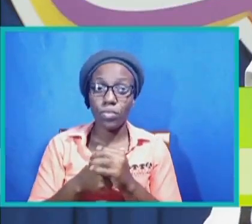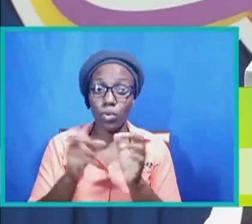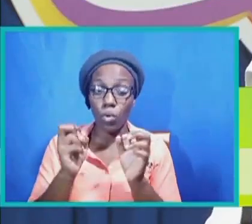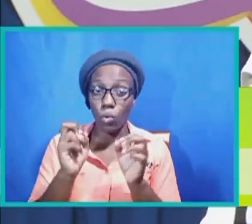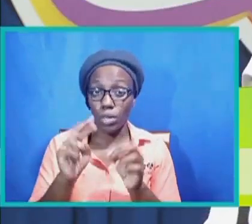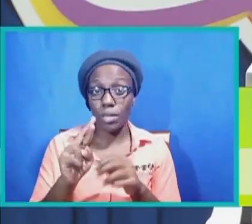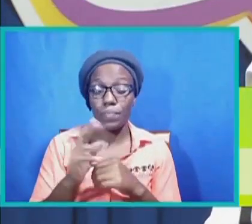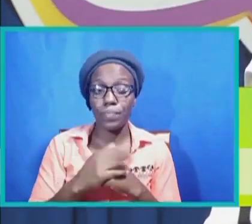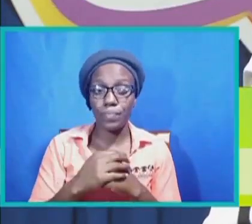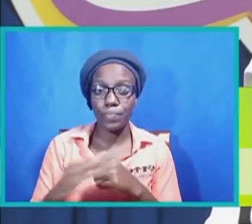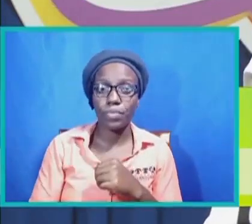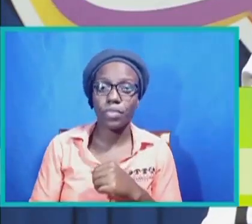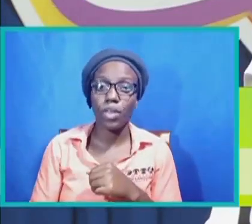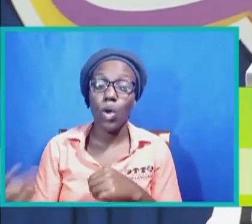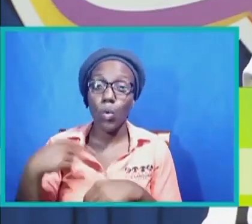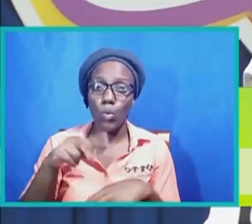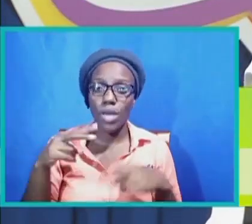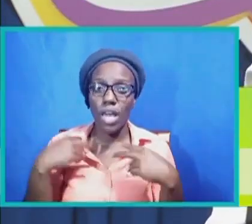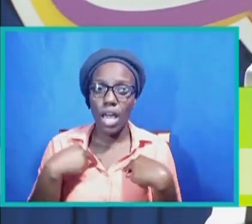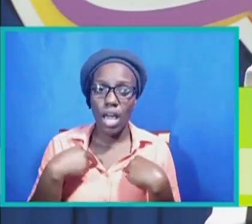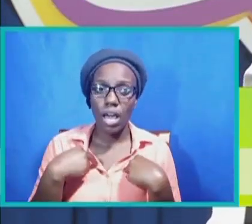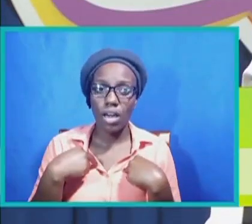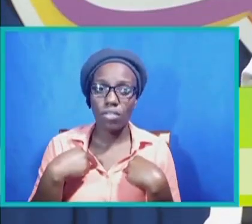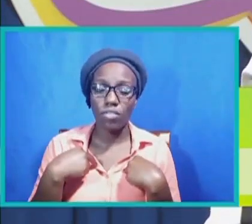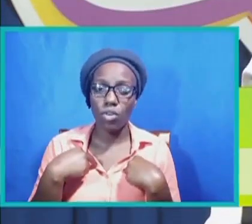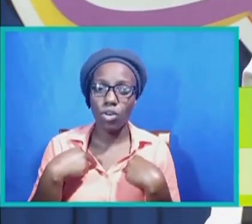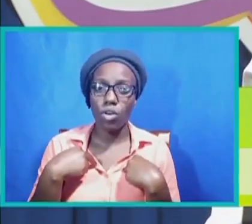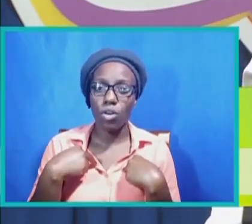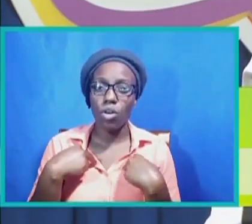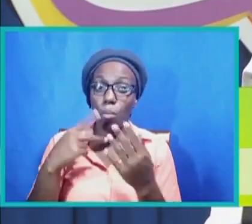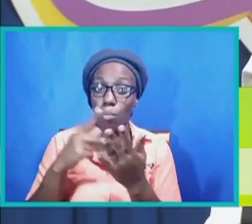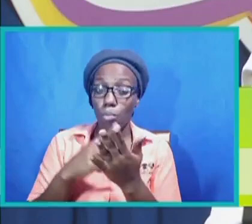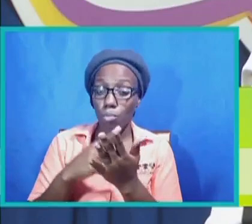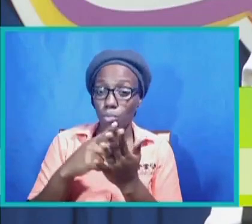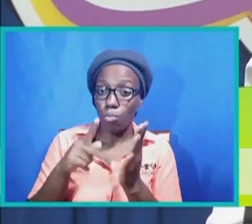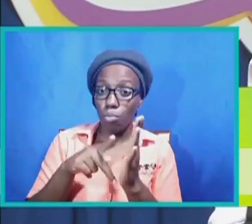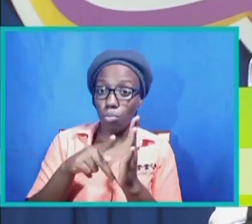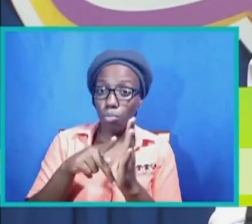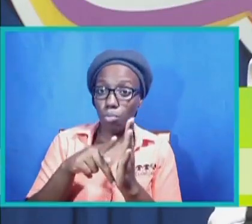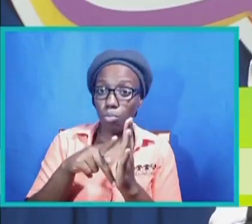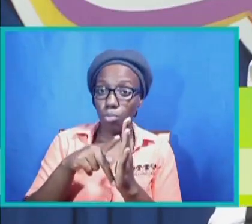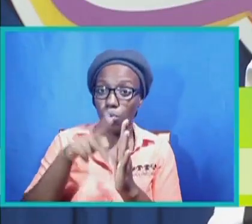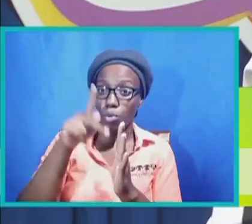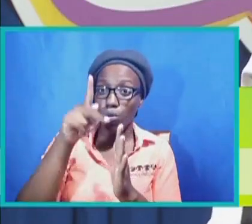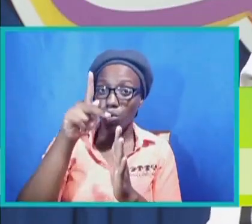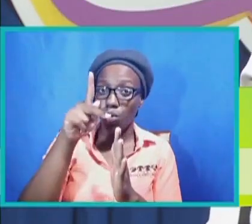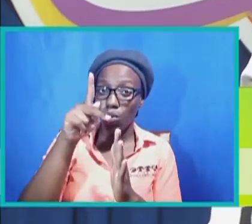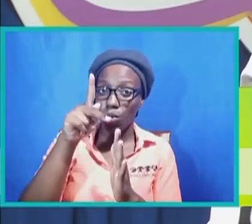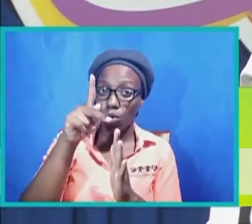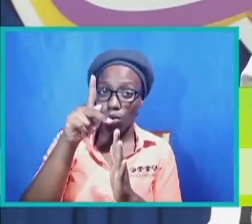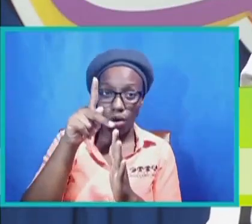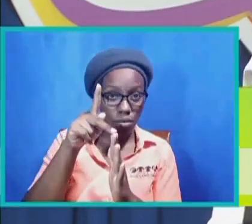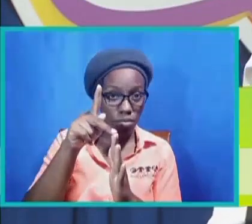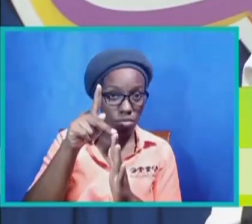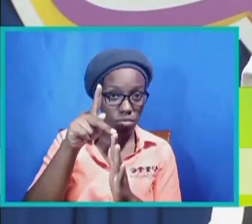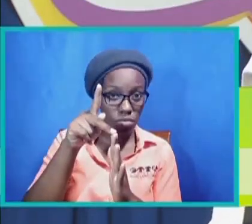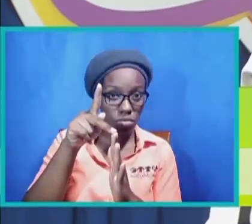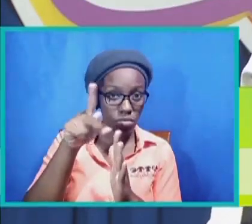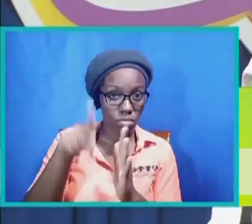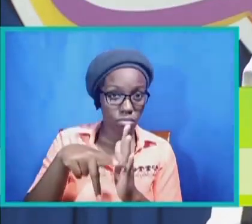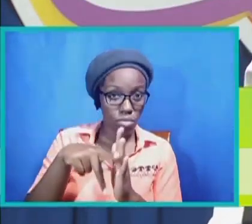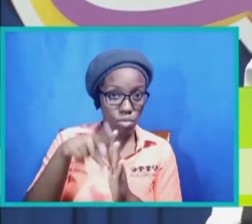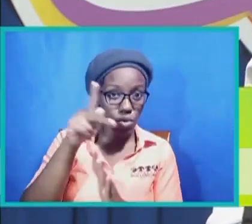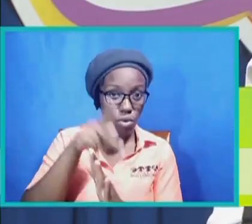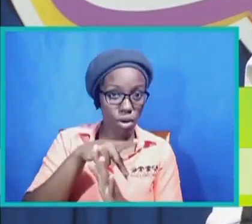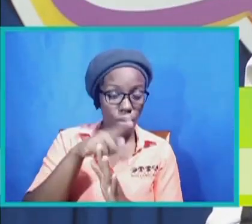that just for each program area that, or in principle we should, some of us have them